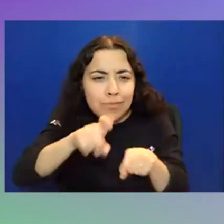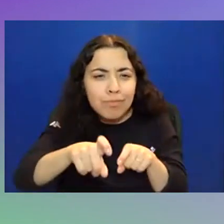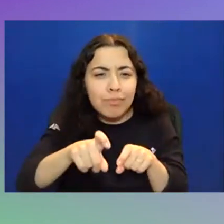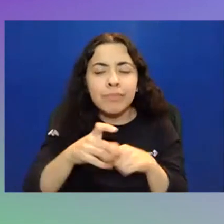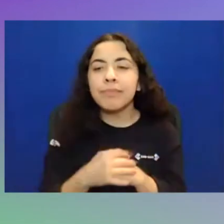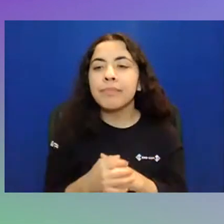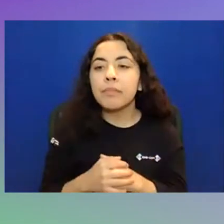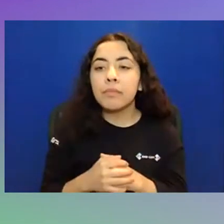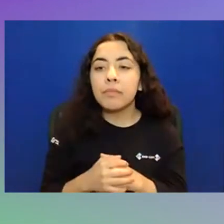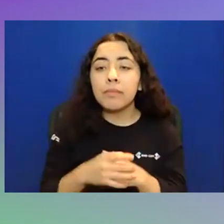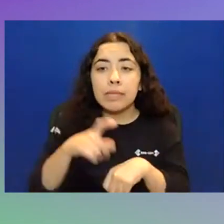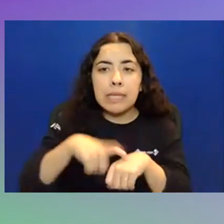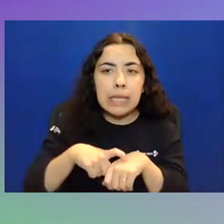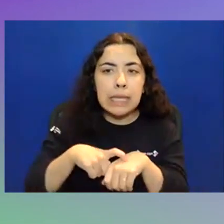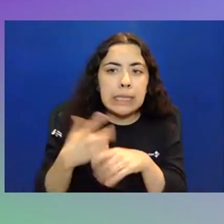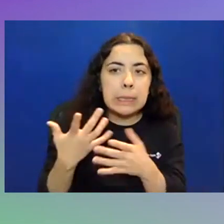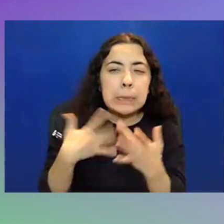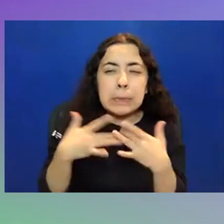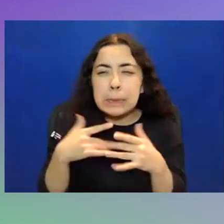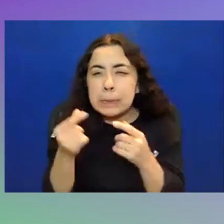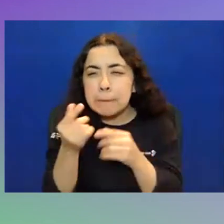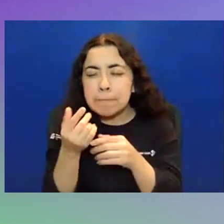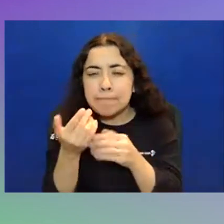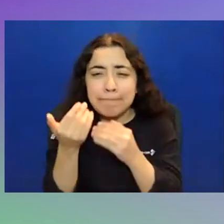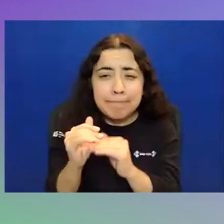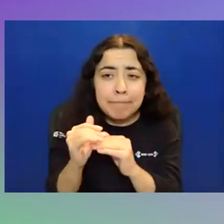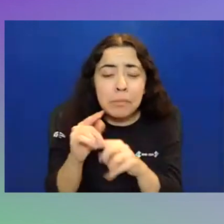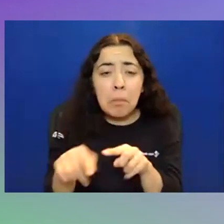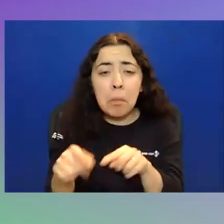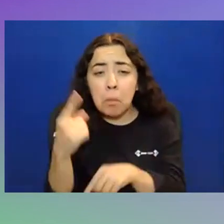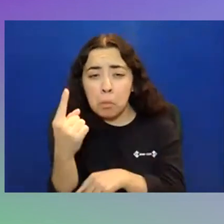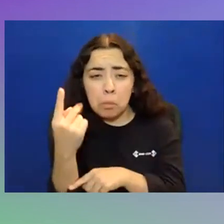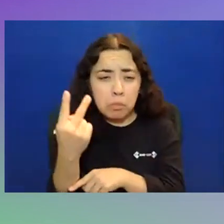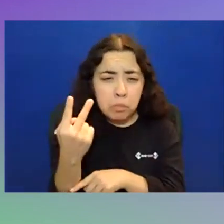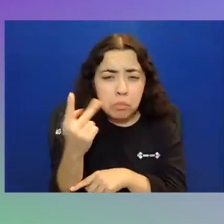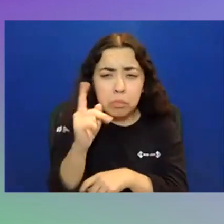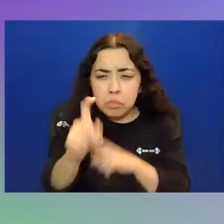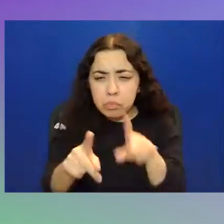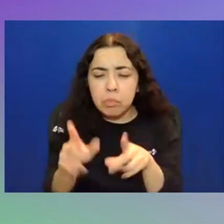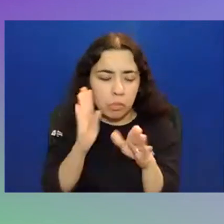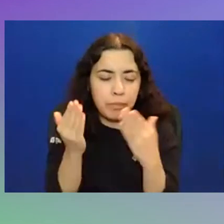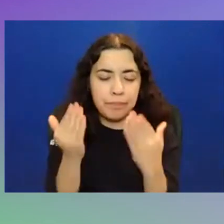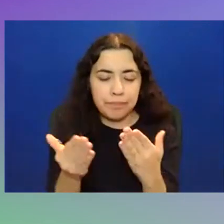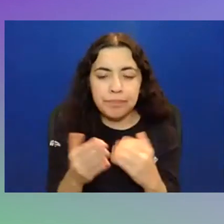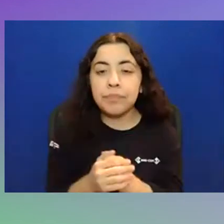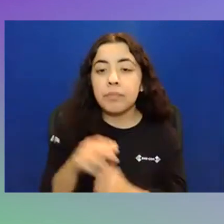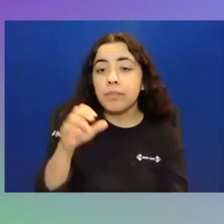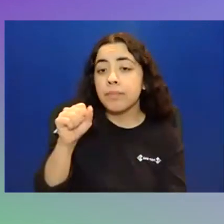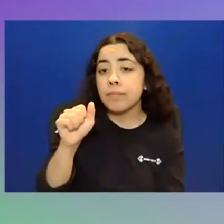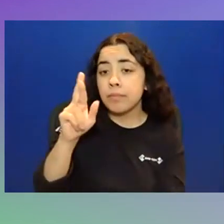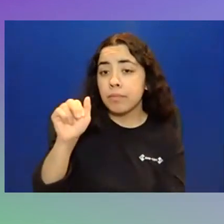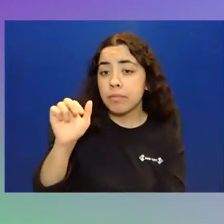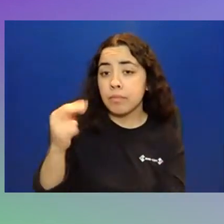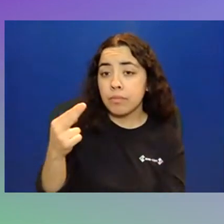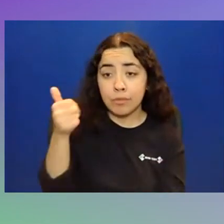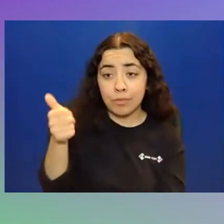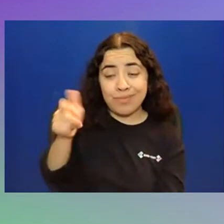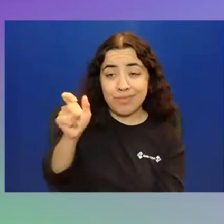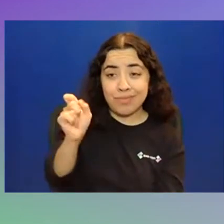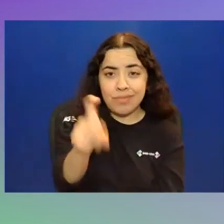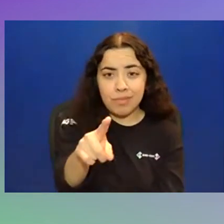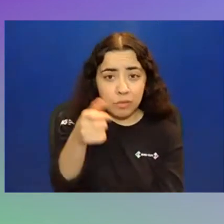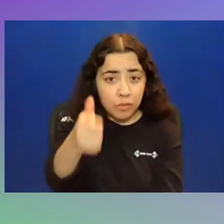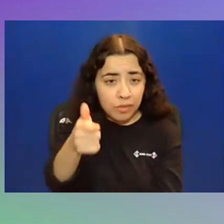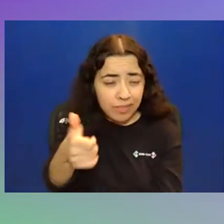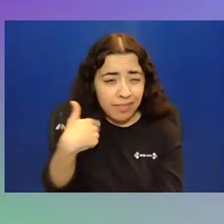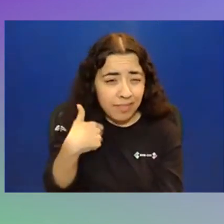have time for at least one or two. So I'm going to dive into it. From Sarah, she asks, you have thoughts